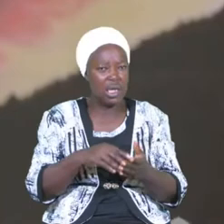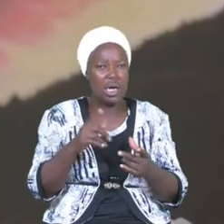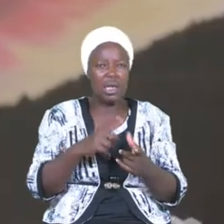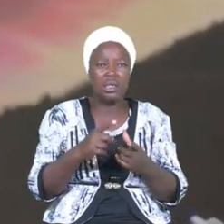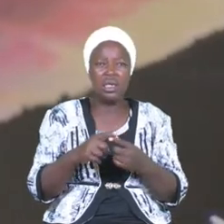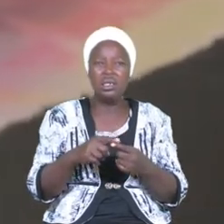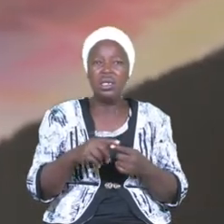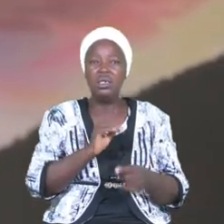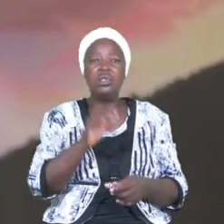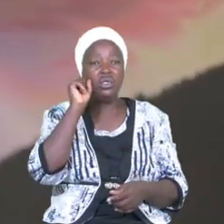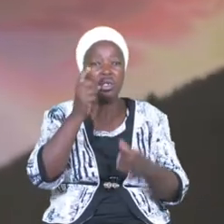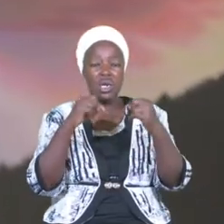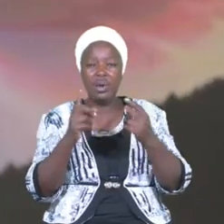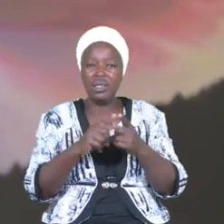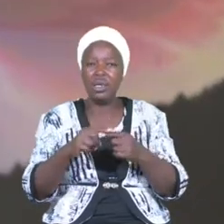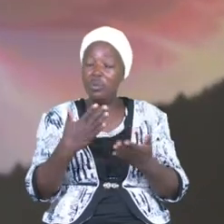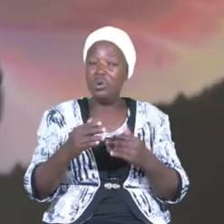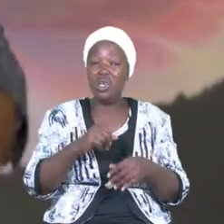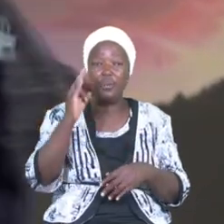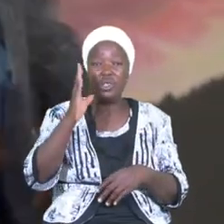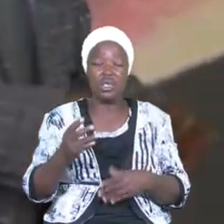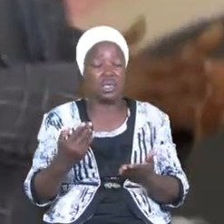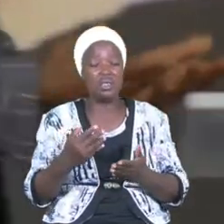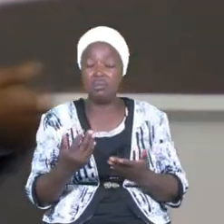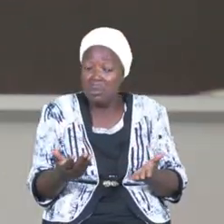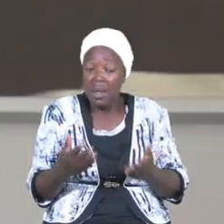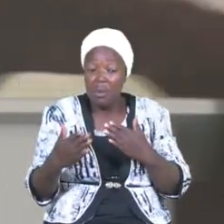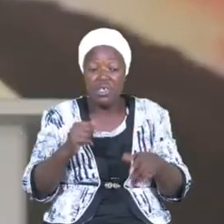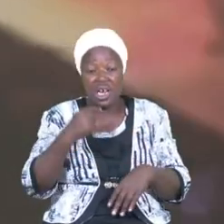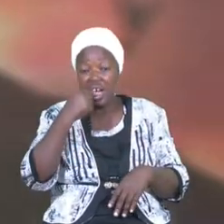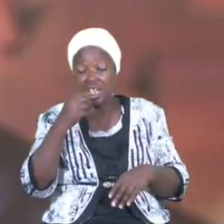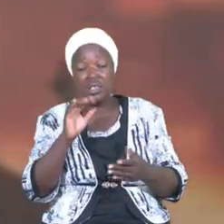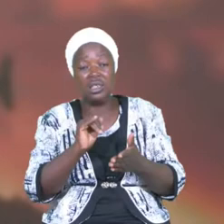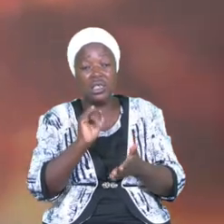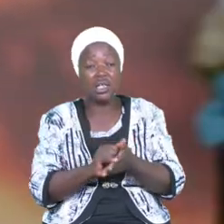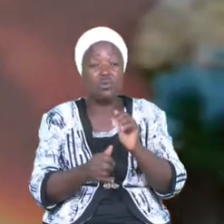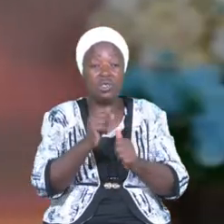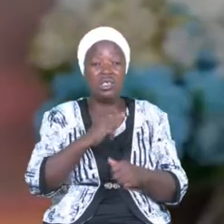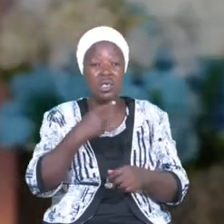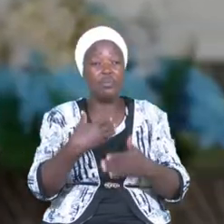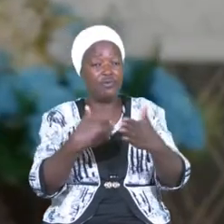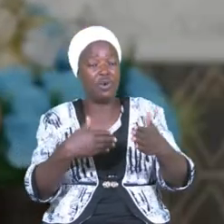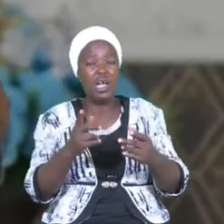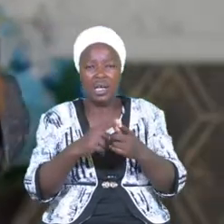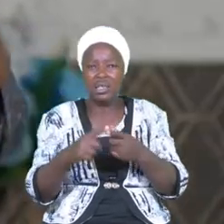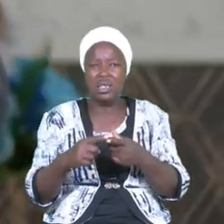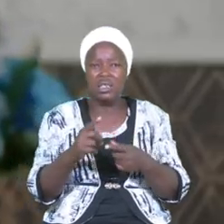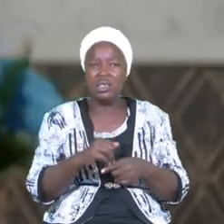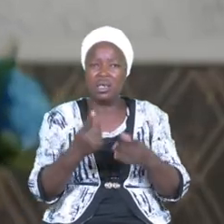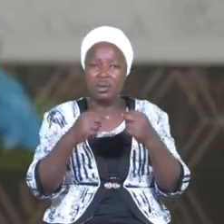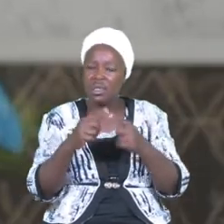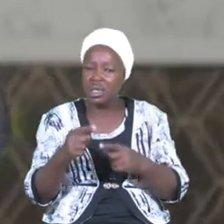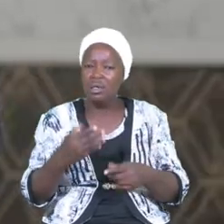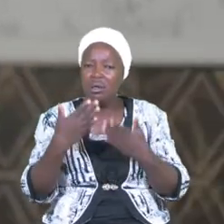she regretted what she said at the beginning. And he said, thank you, Pastor. That's the worst message I